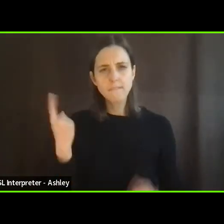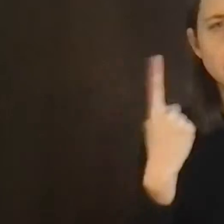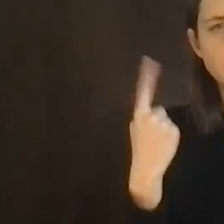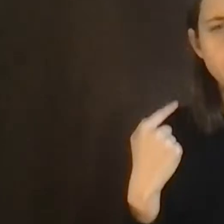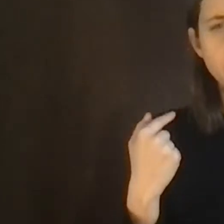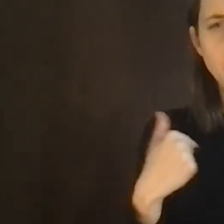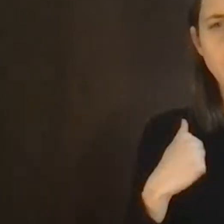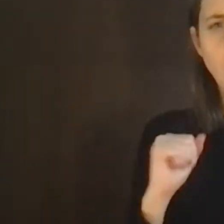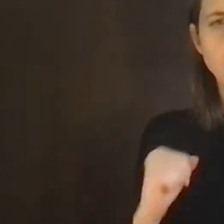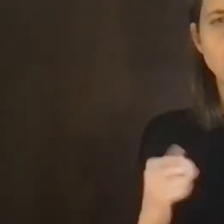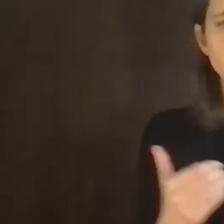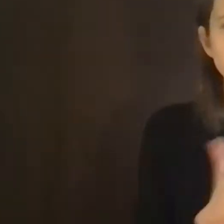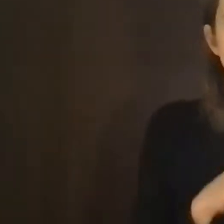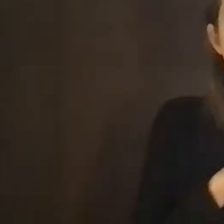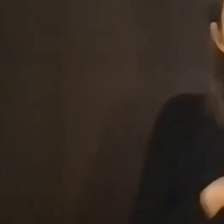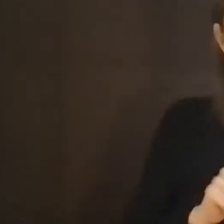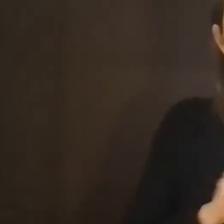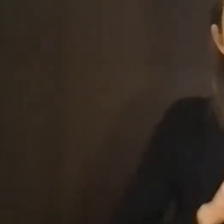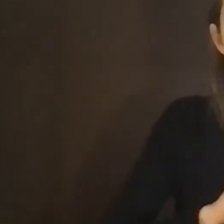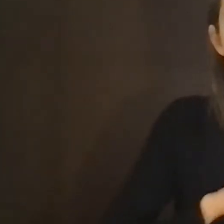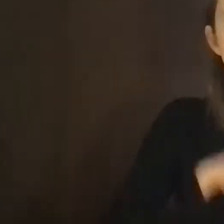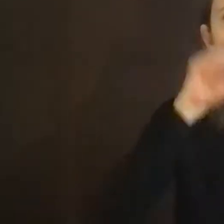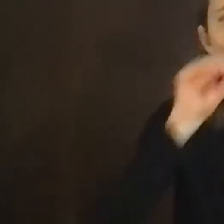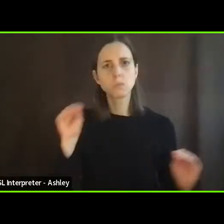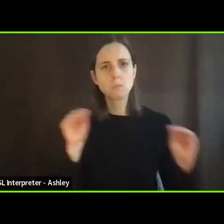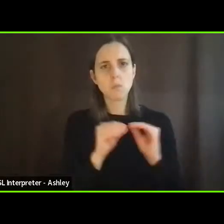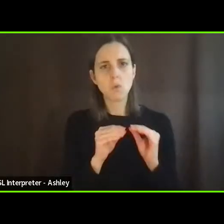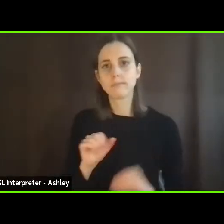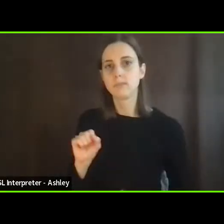Yes, there certainly is. And